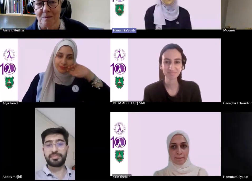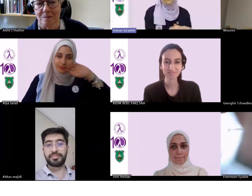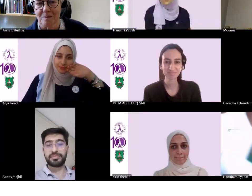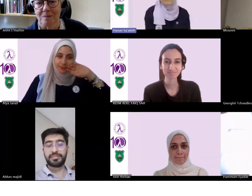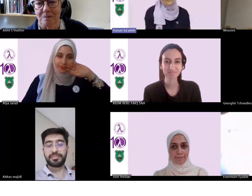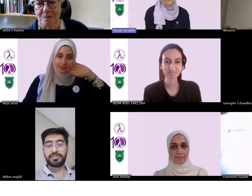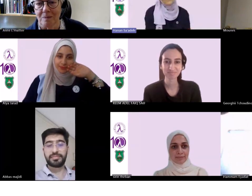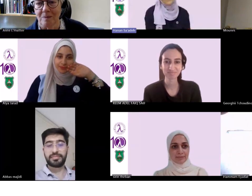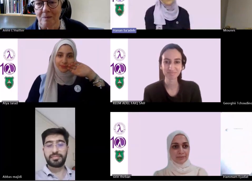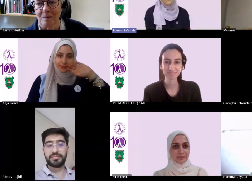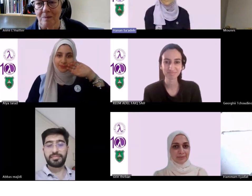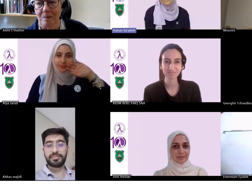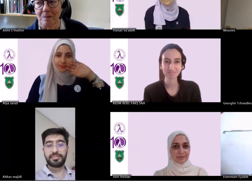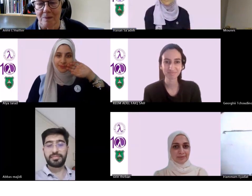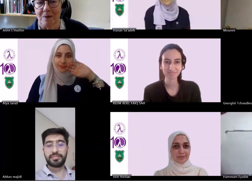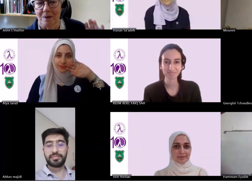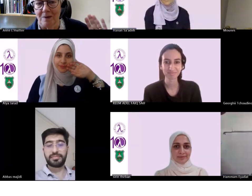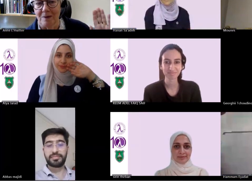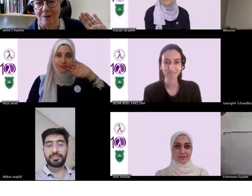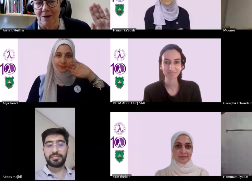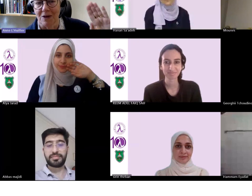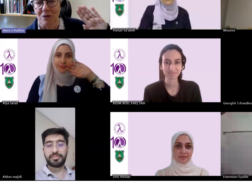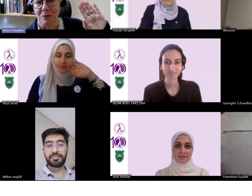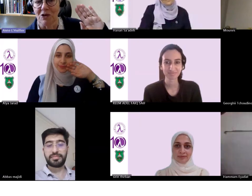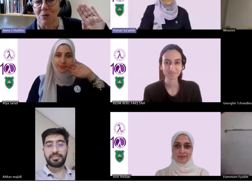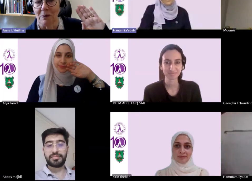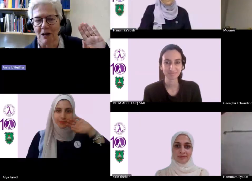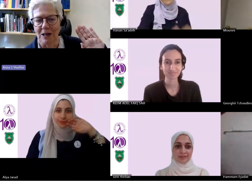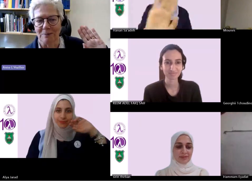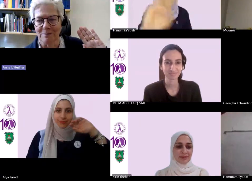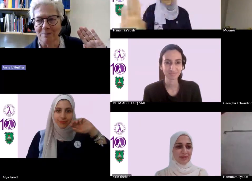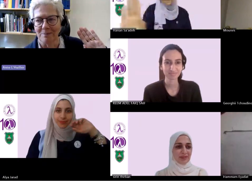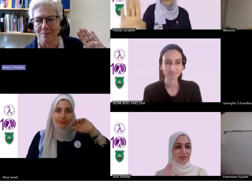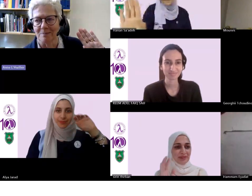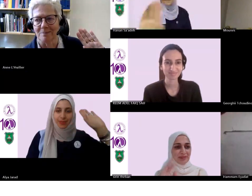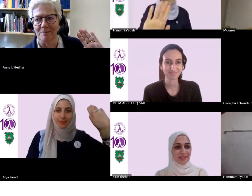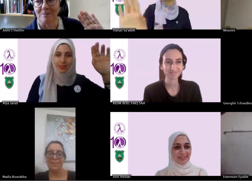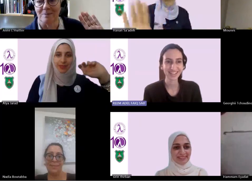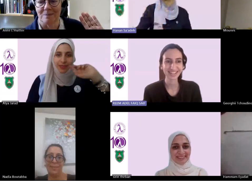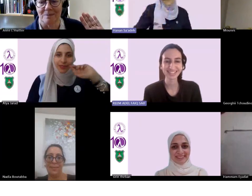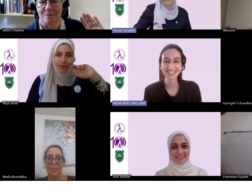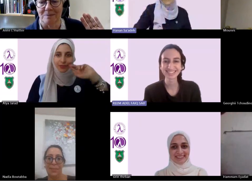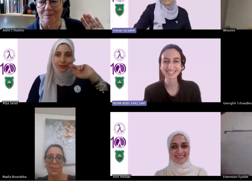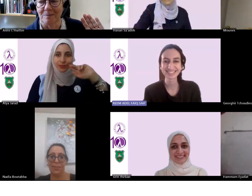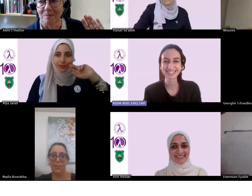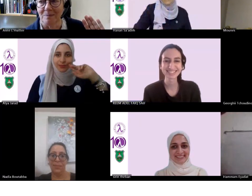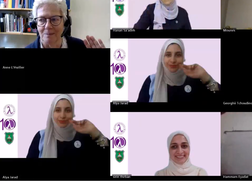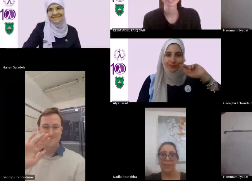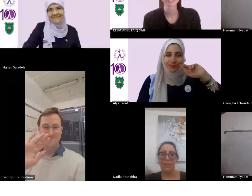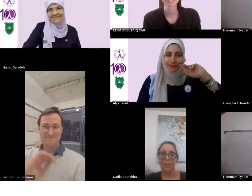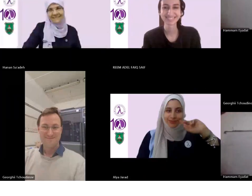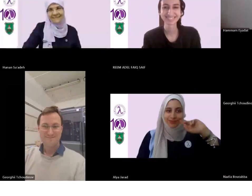inspiration. Thank you so much. Thank you very much. Bye-bye. Bye.